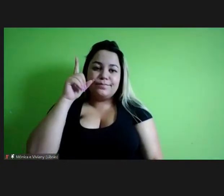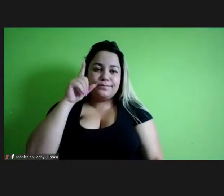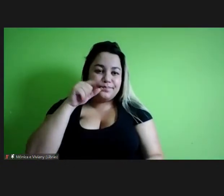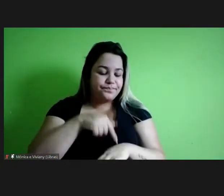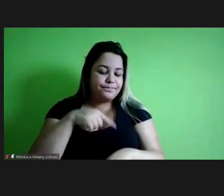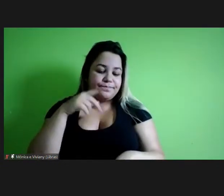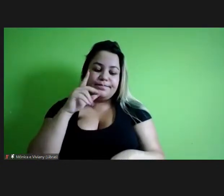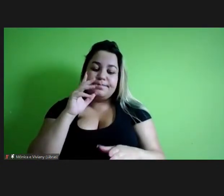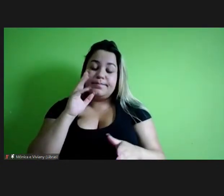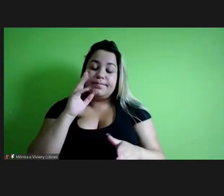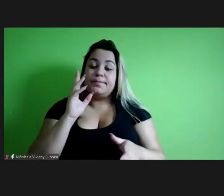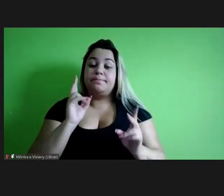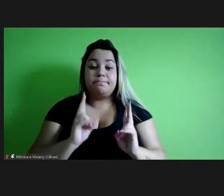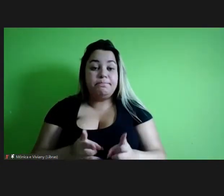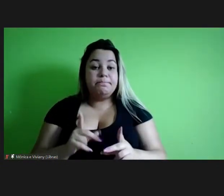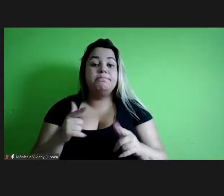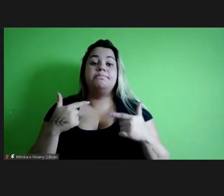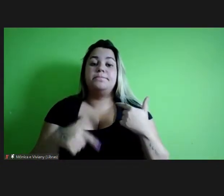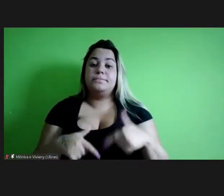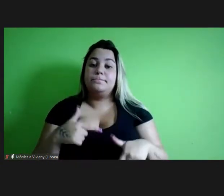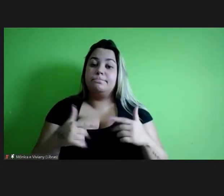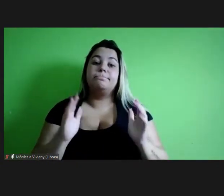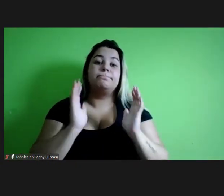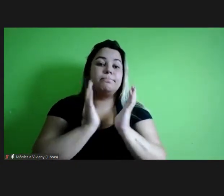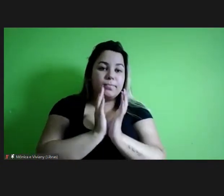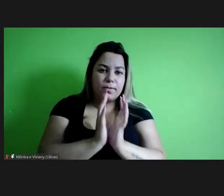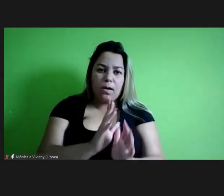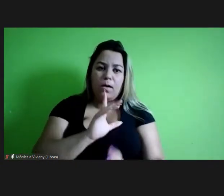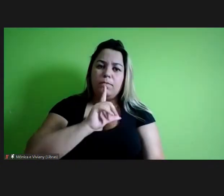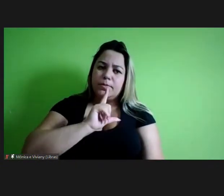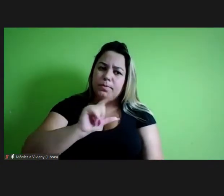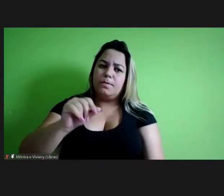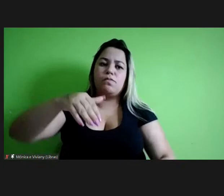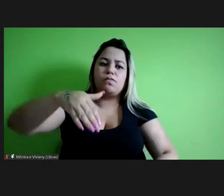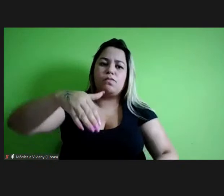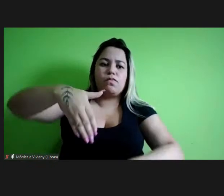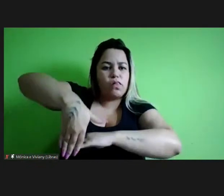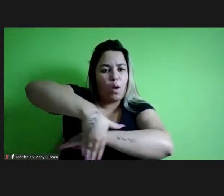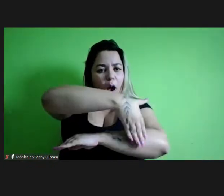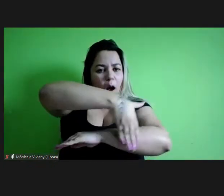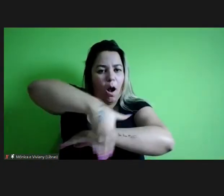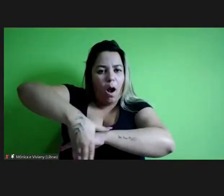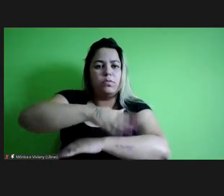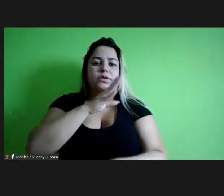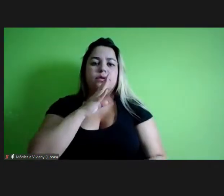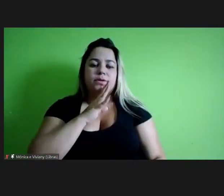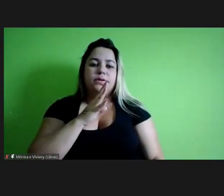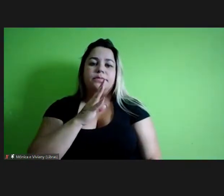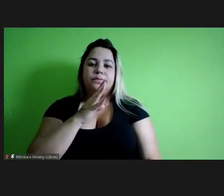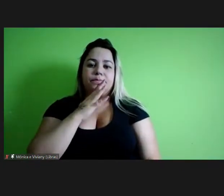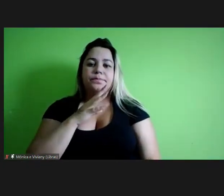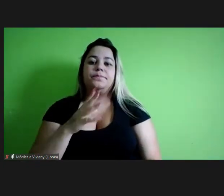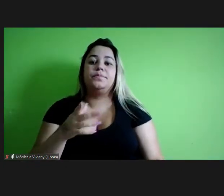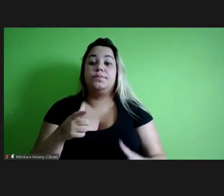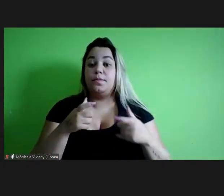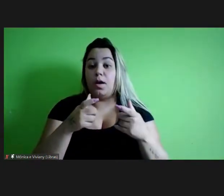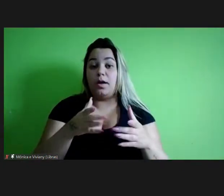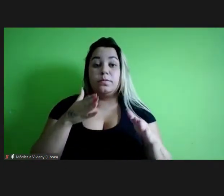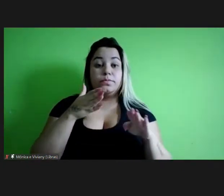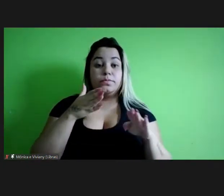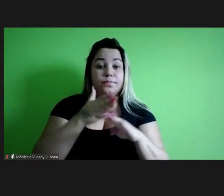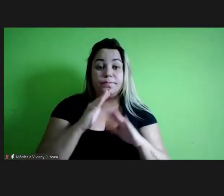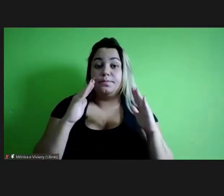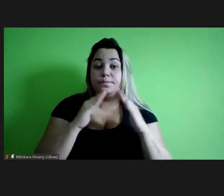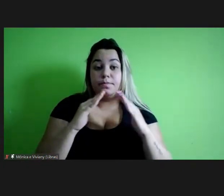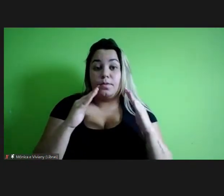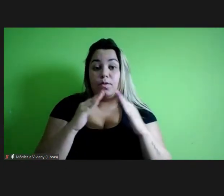that is articulated, and how when I have a group work, when I go to the field work,